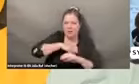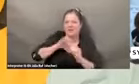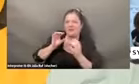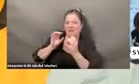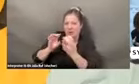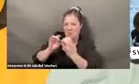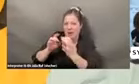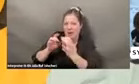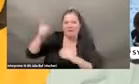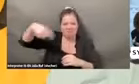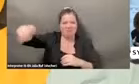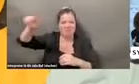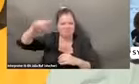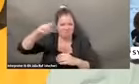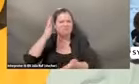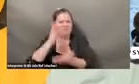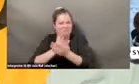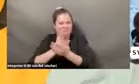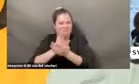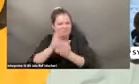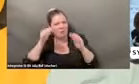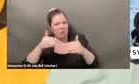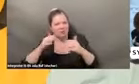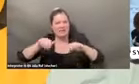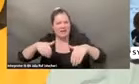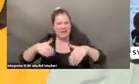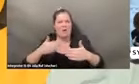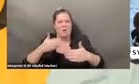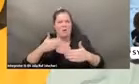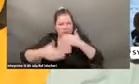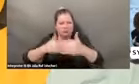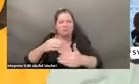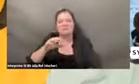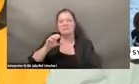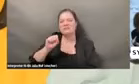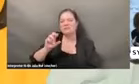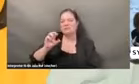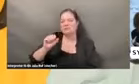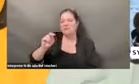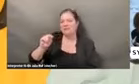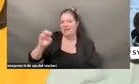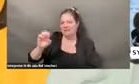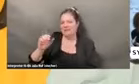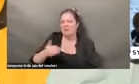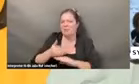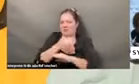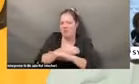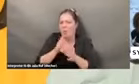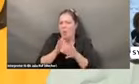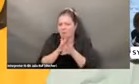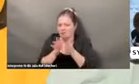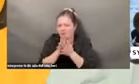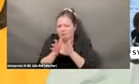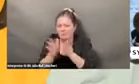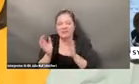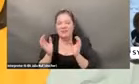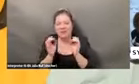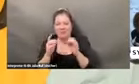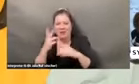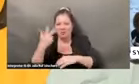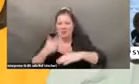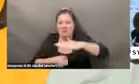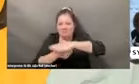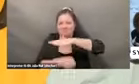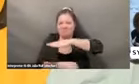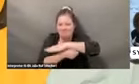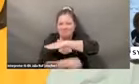was one of the findings of the review, as Susanne mentioned earlier, that the feedback part of the 3 pillars are not